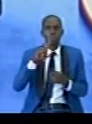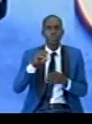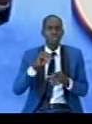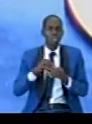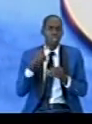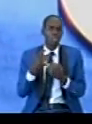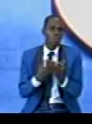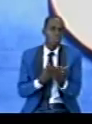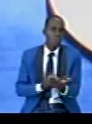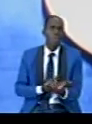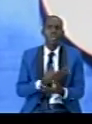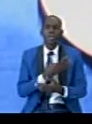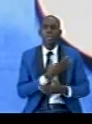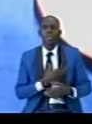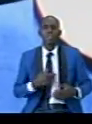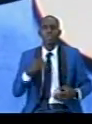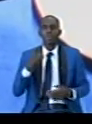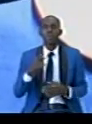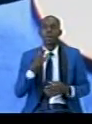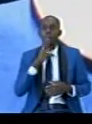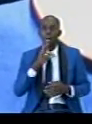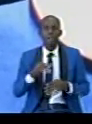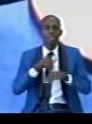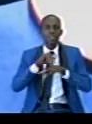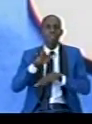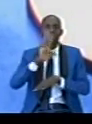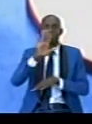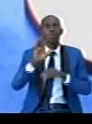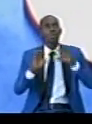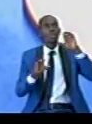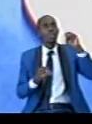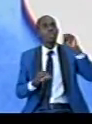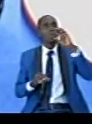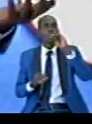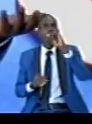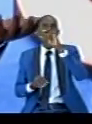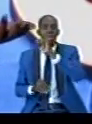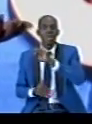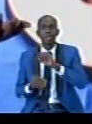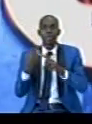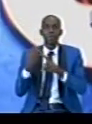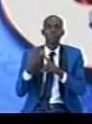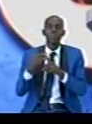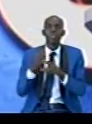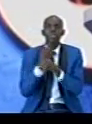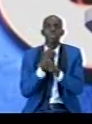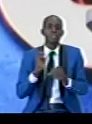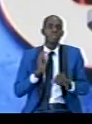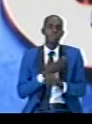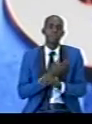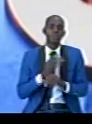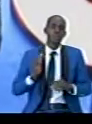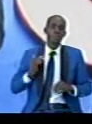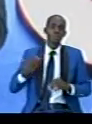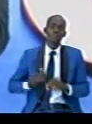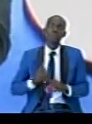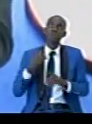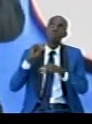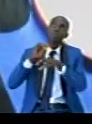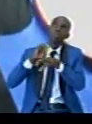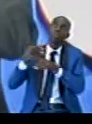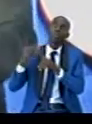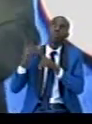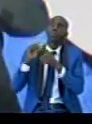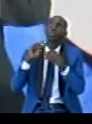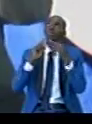you are sending your SOS unto God every time. That's how you become strong. It is not just, you know, a